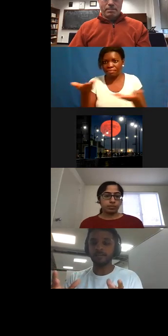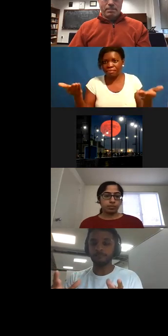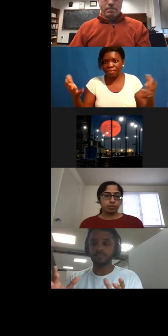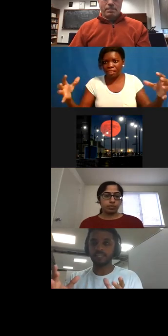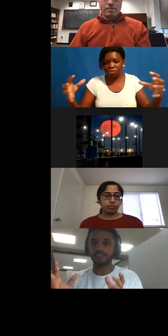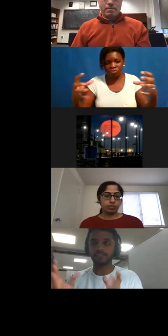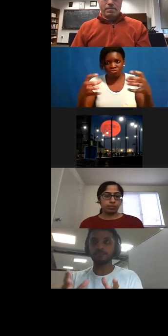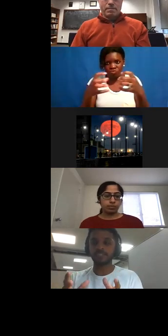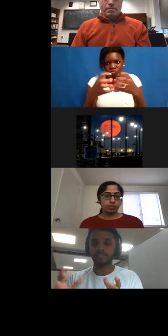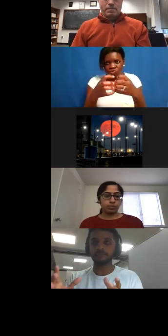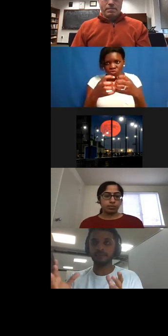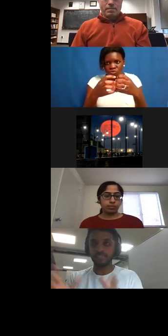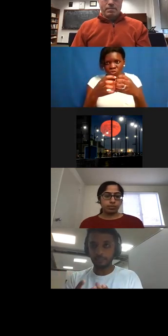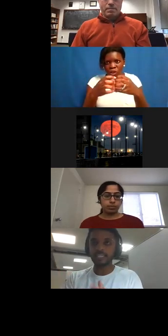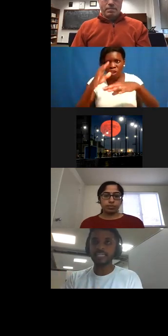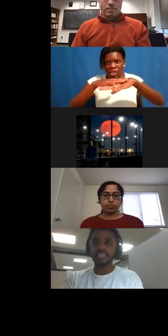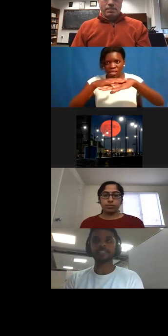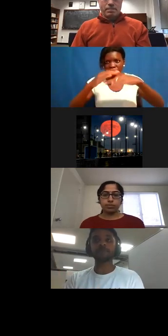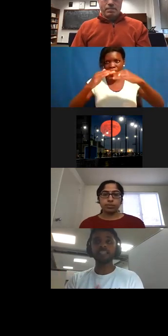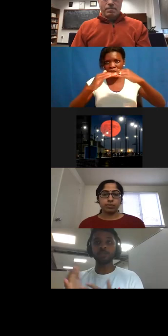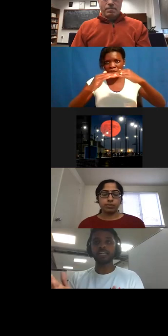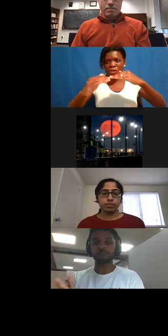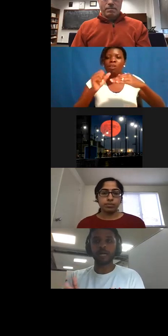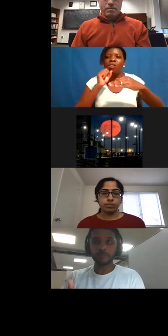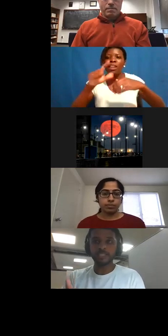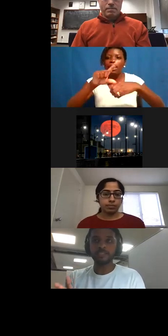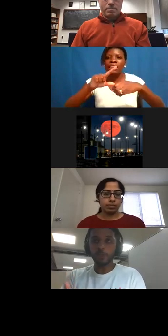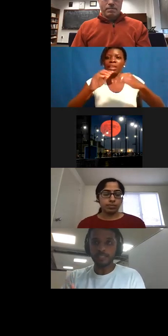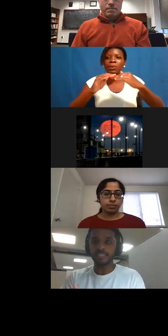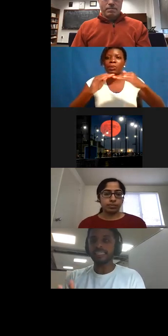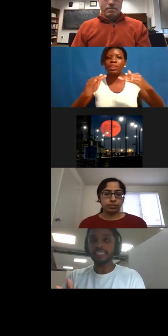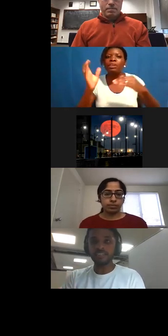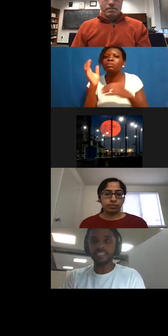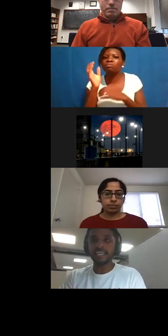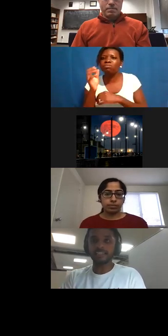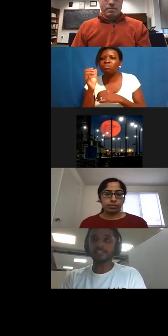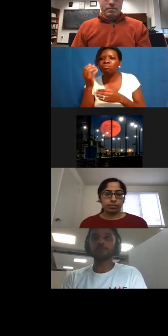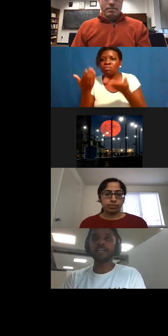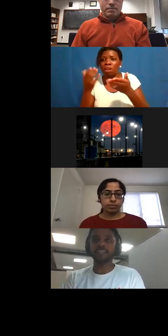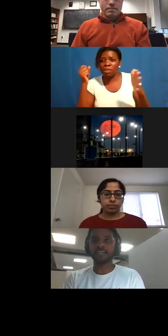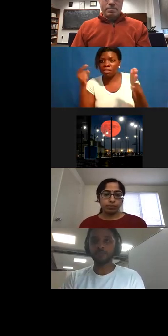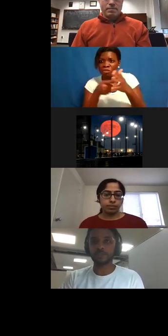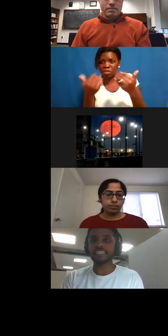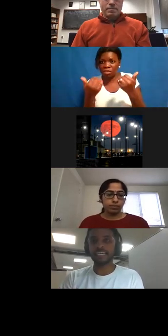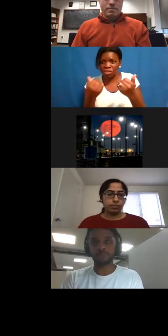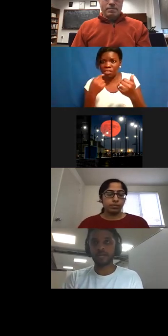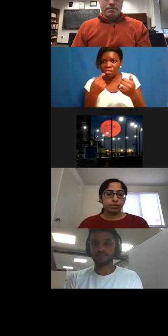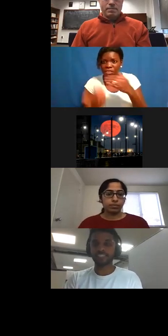of surface of liquid is something that you guys have probably noticed even today, this morning,